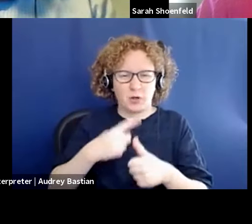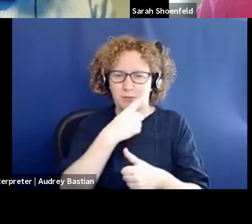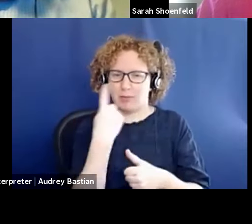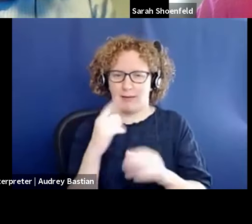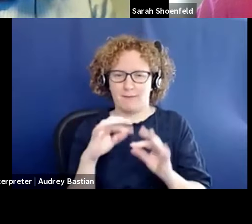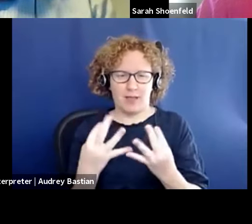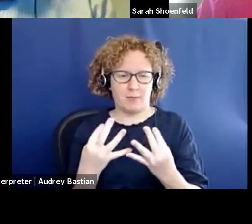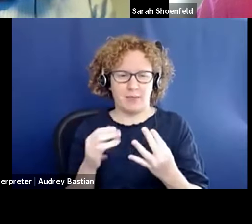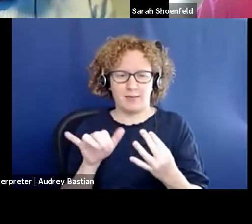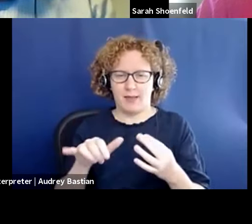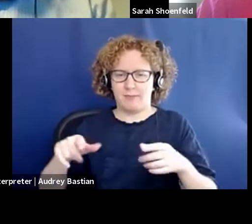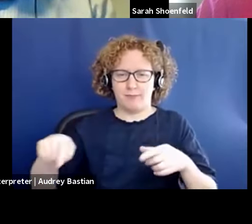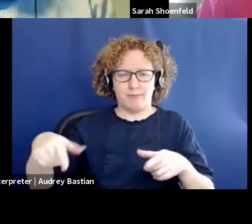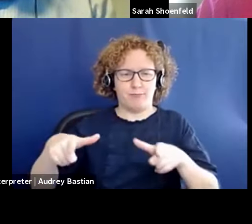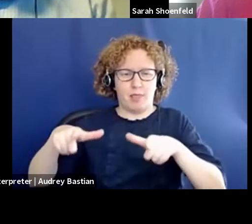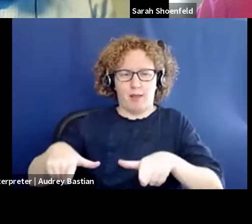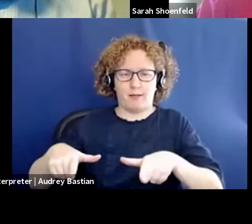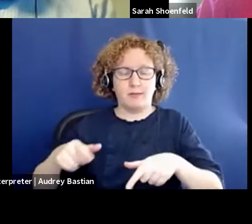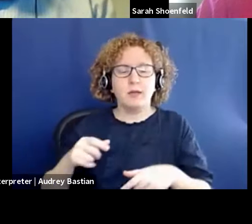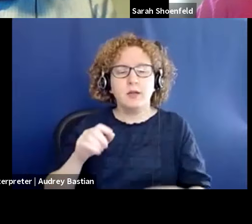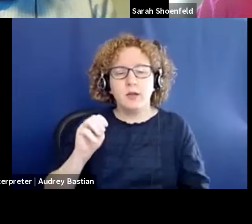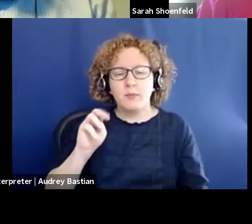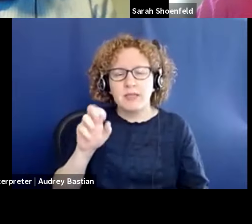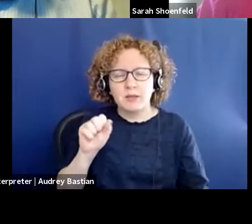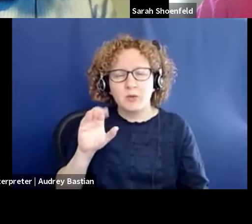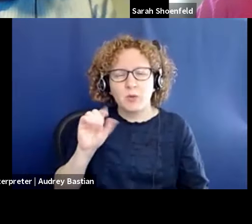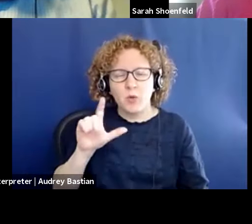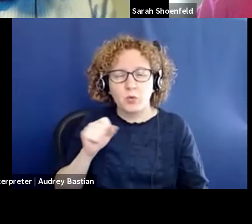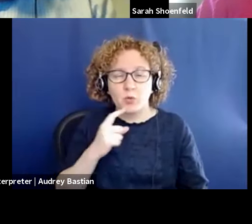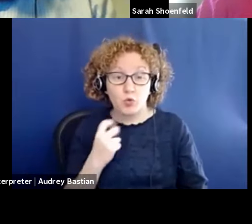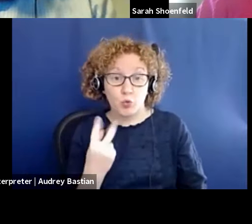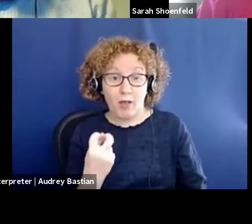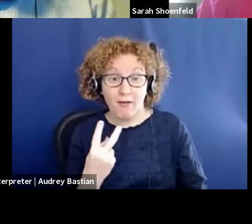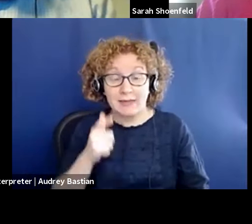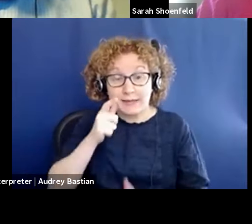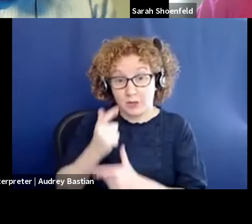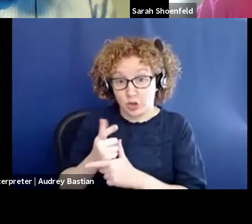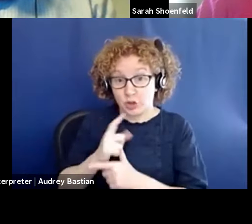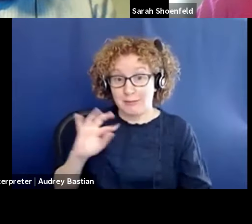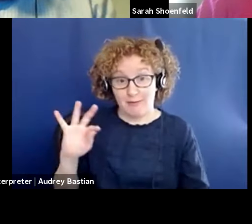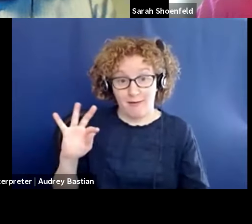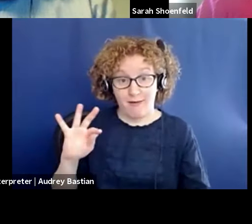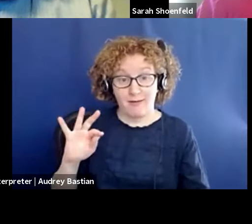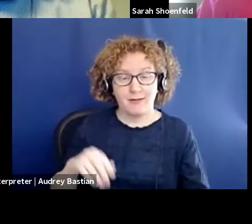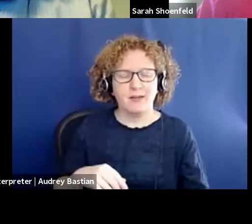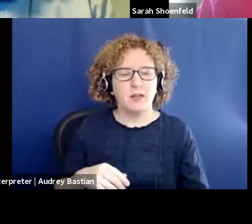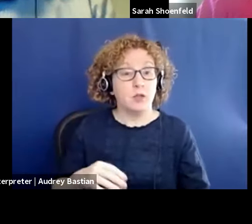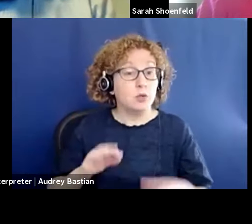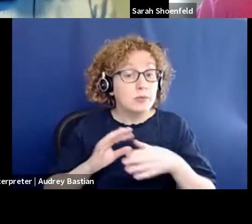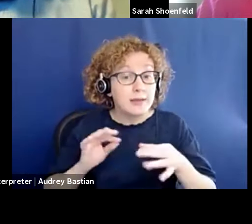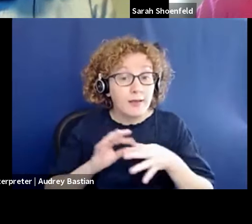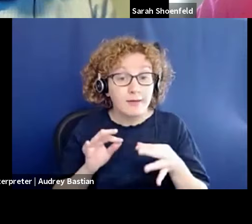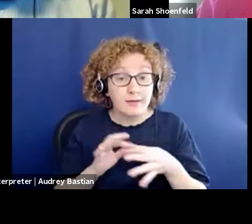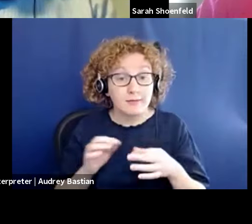block. Mrs. Coles was 12 at the time, and her sister was 9. So she's telling here, or she will